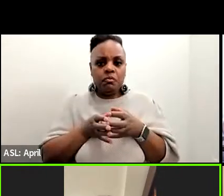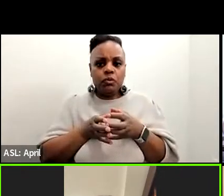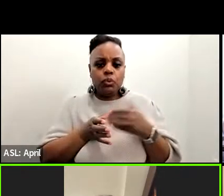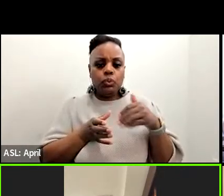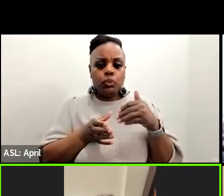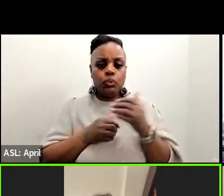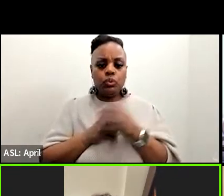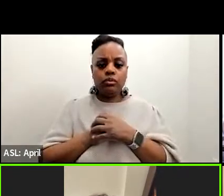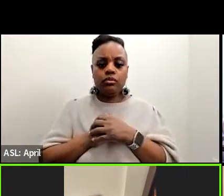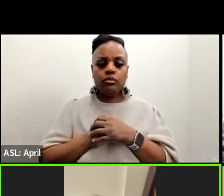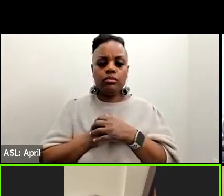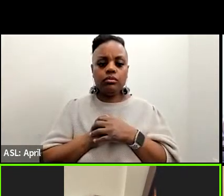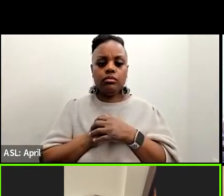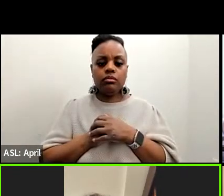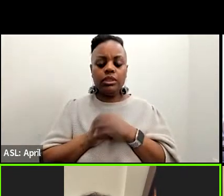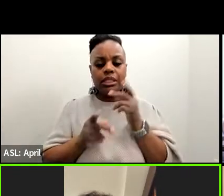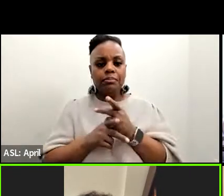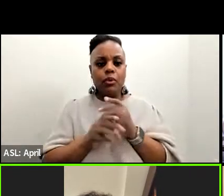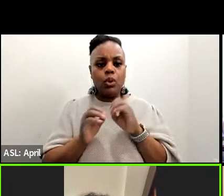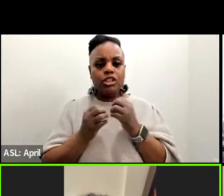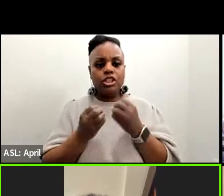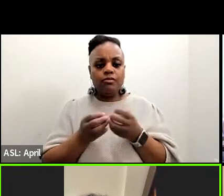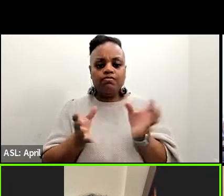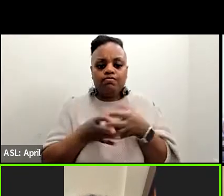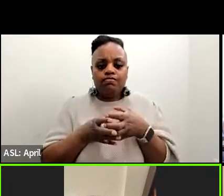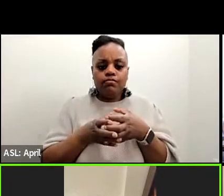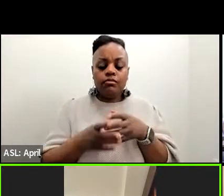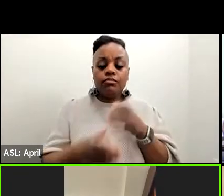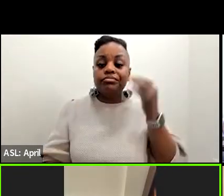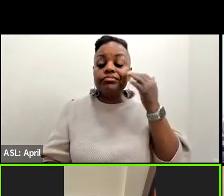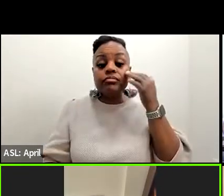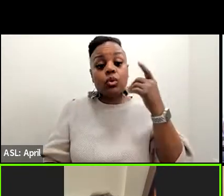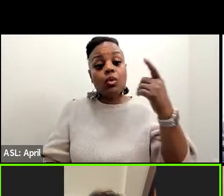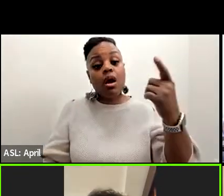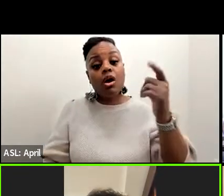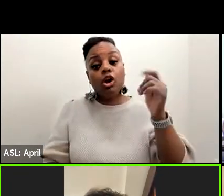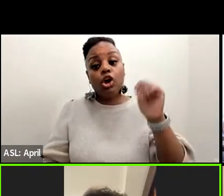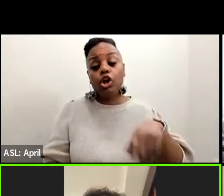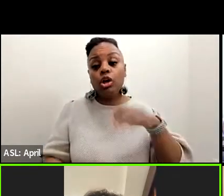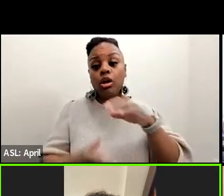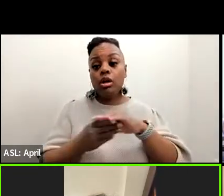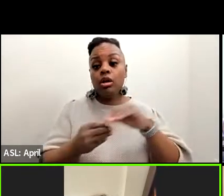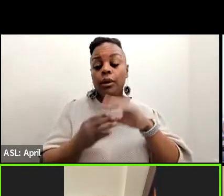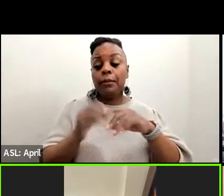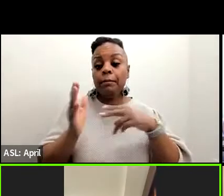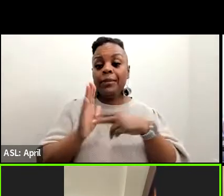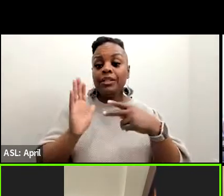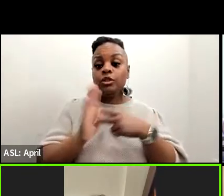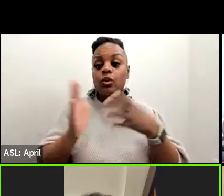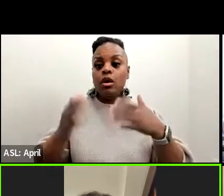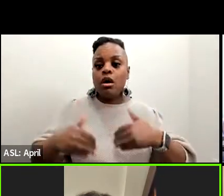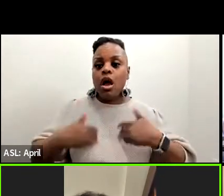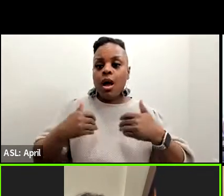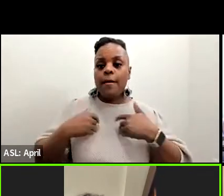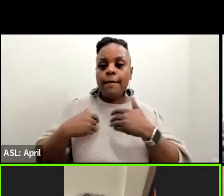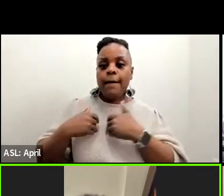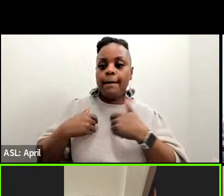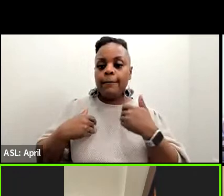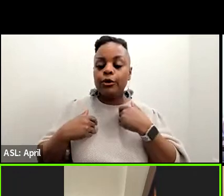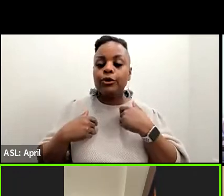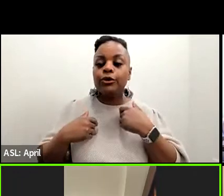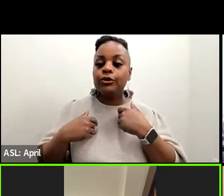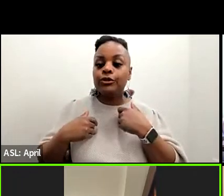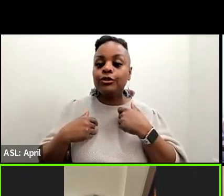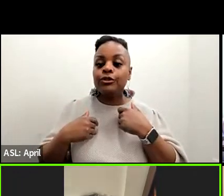it was still problematic because it turned away many young members. They accused the leadership, of course, of being authoritarian.